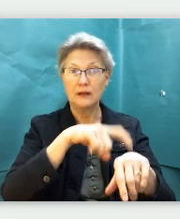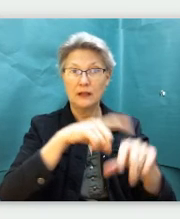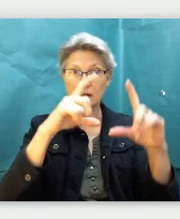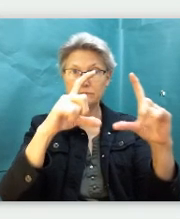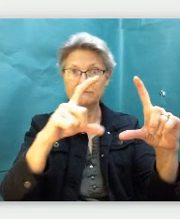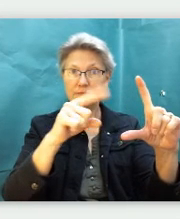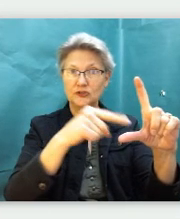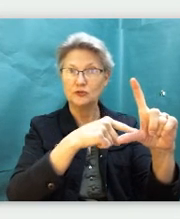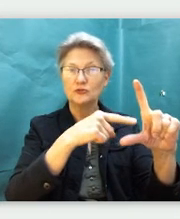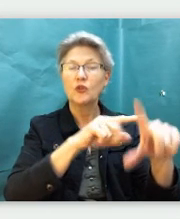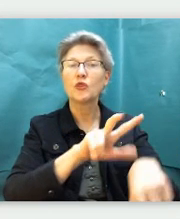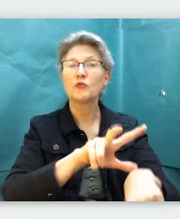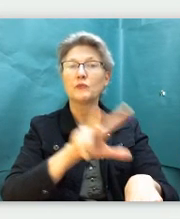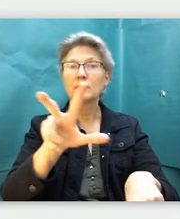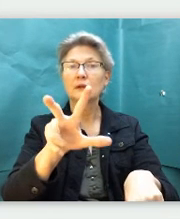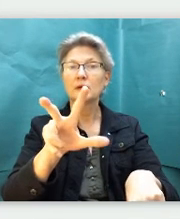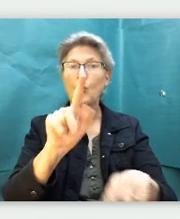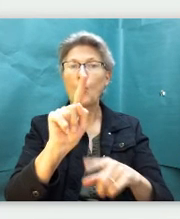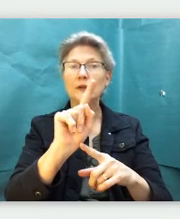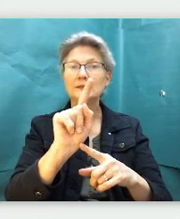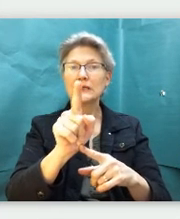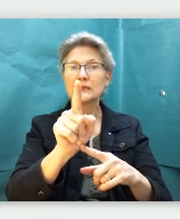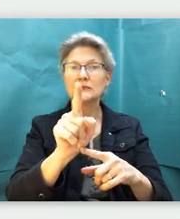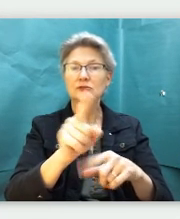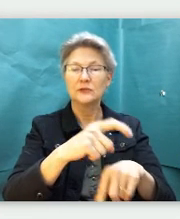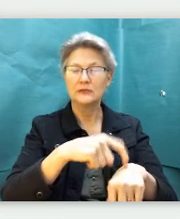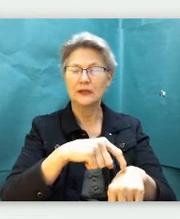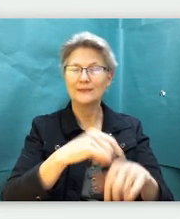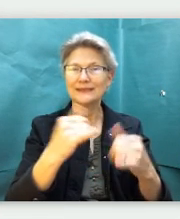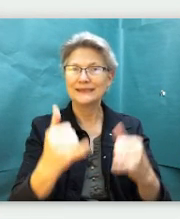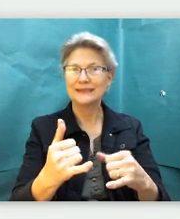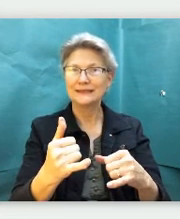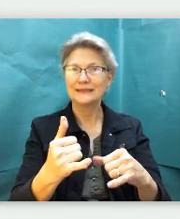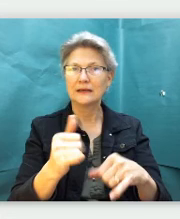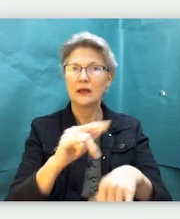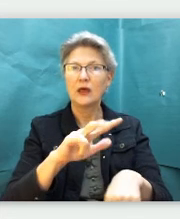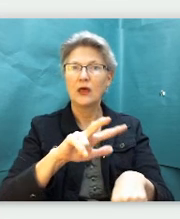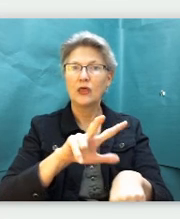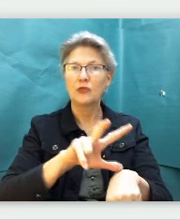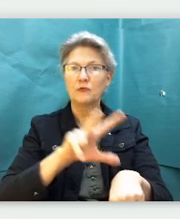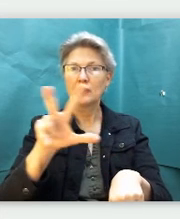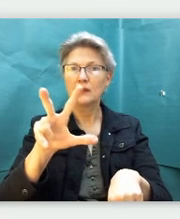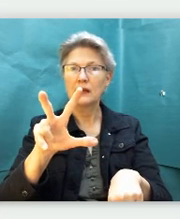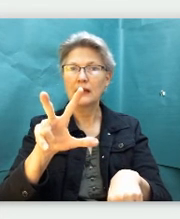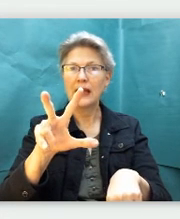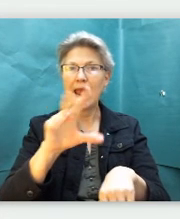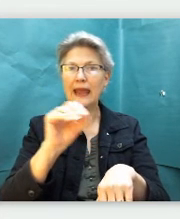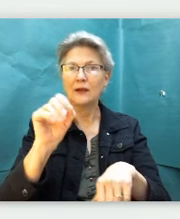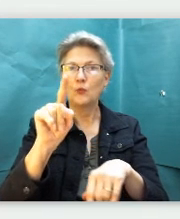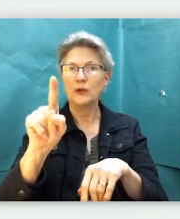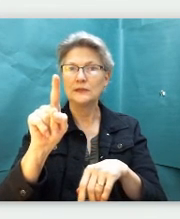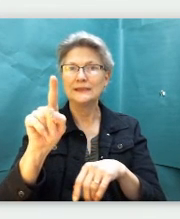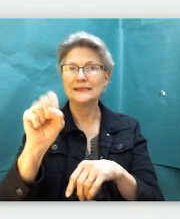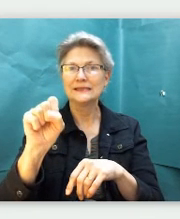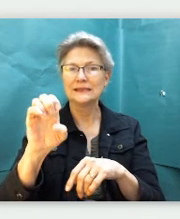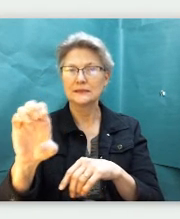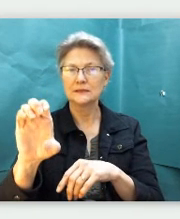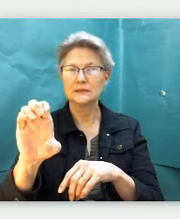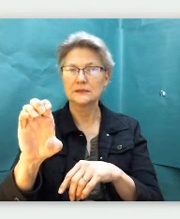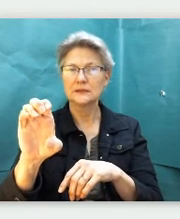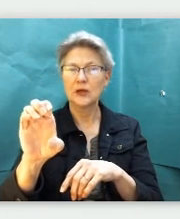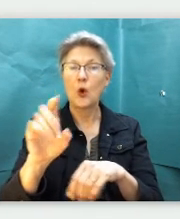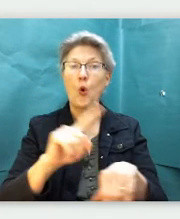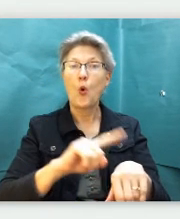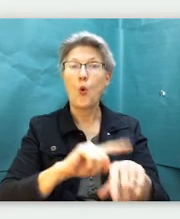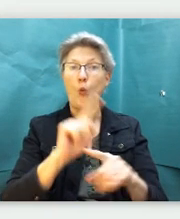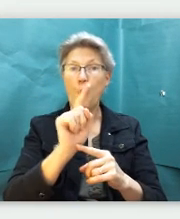1 second has elapsed, so the time is now 3 o'clock, 1 second.